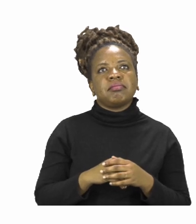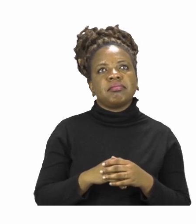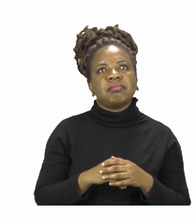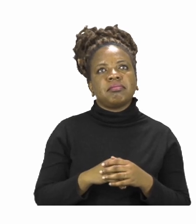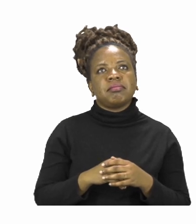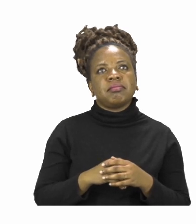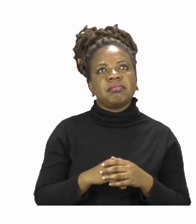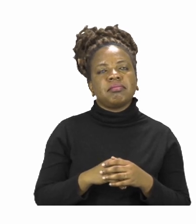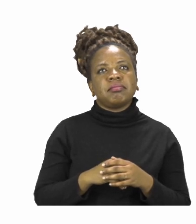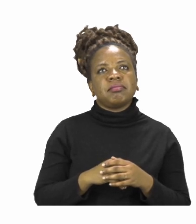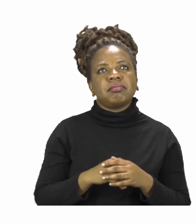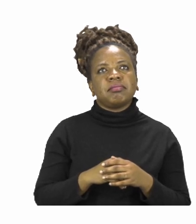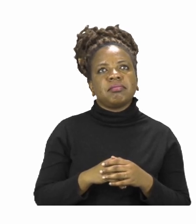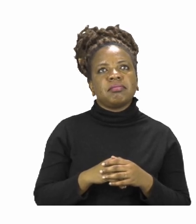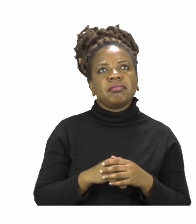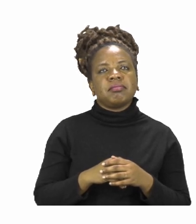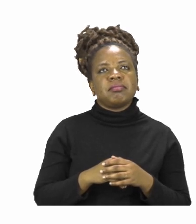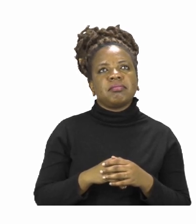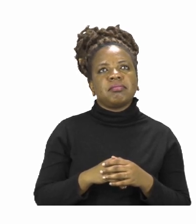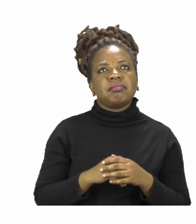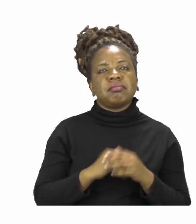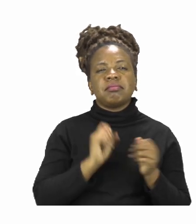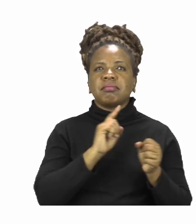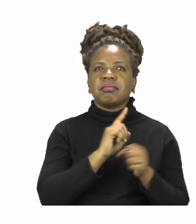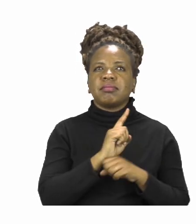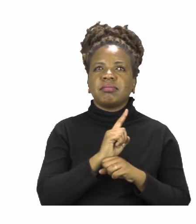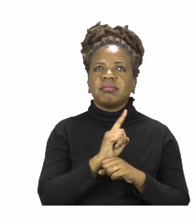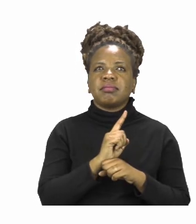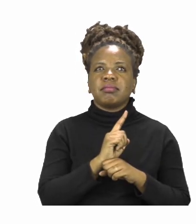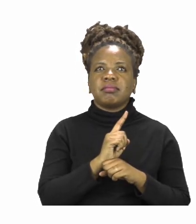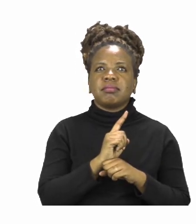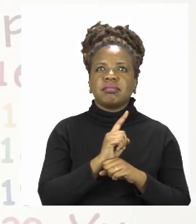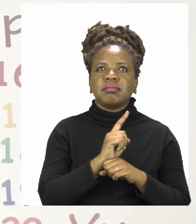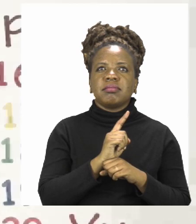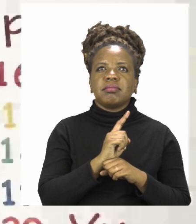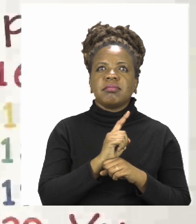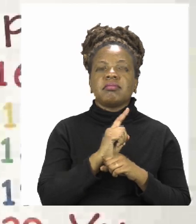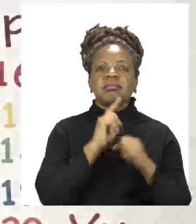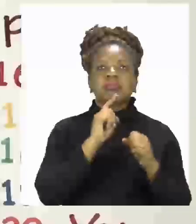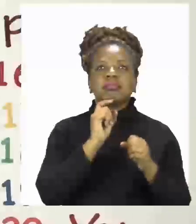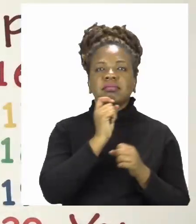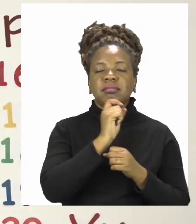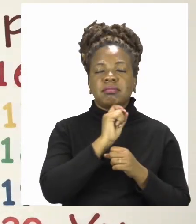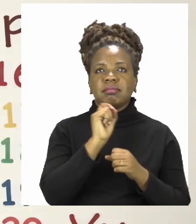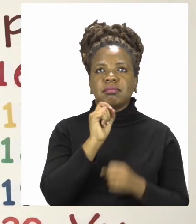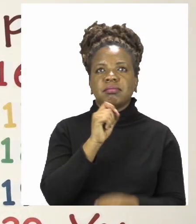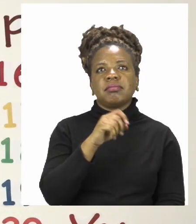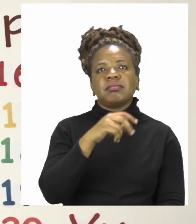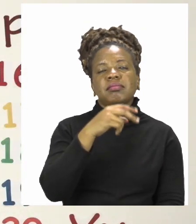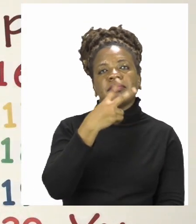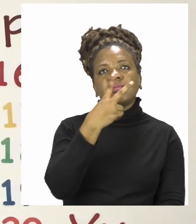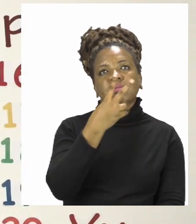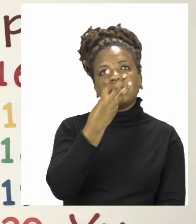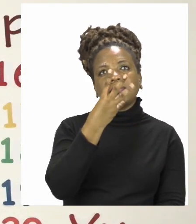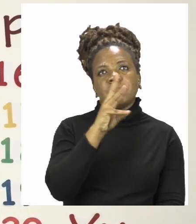lines. The first thing we're going to do is write our number 26.